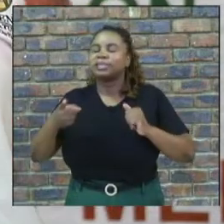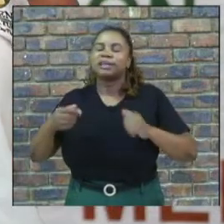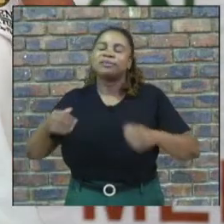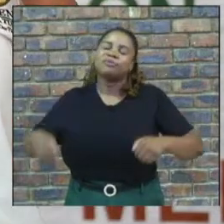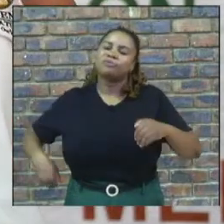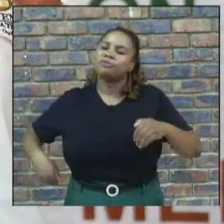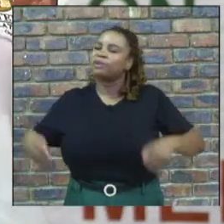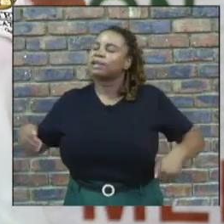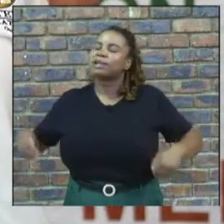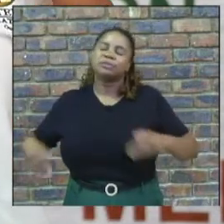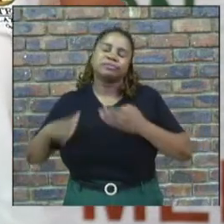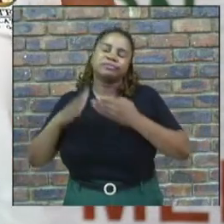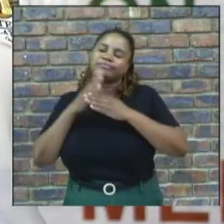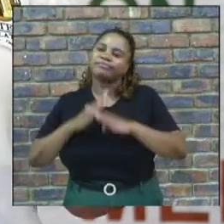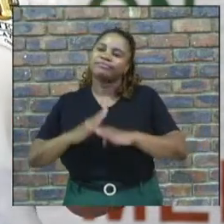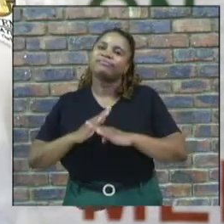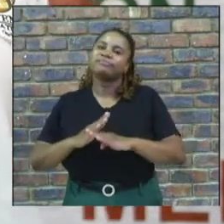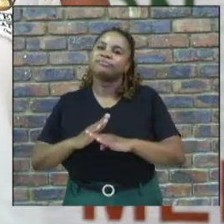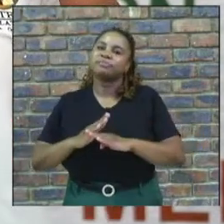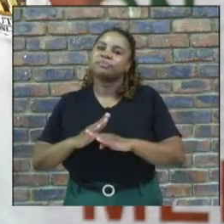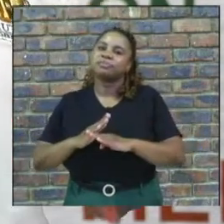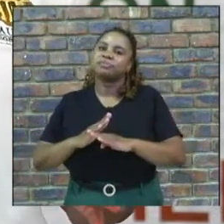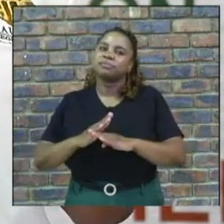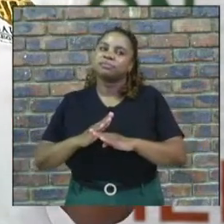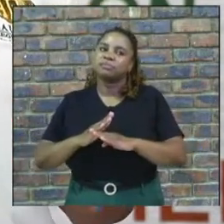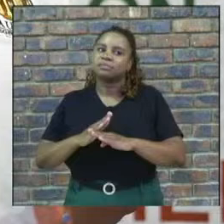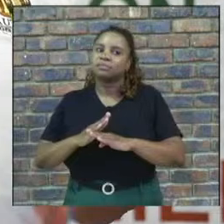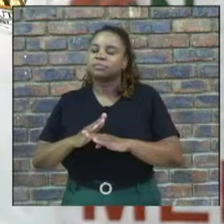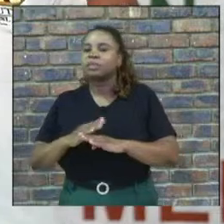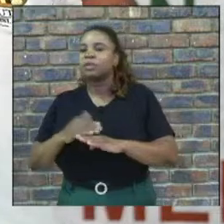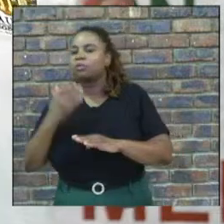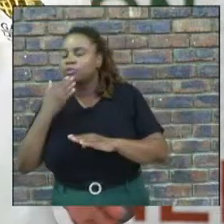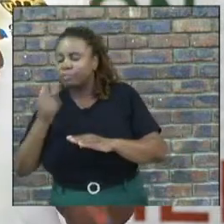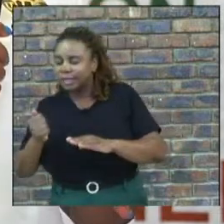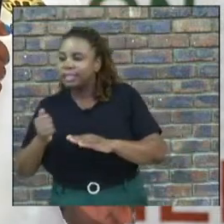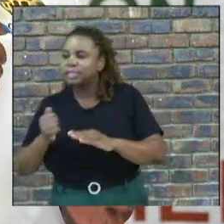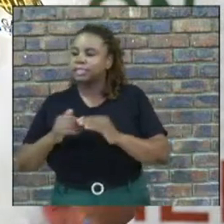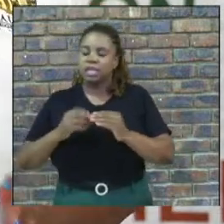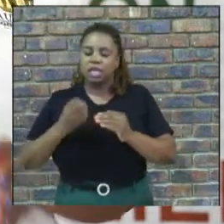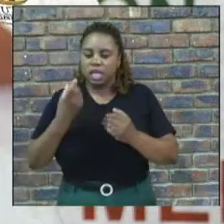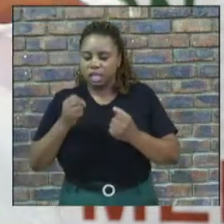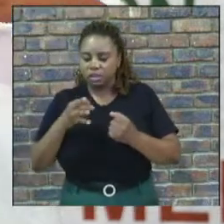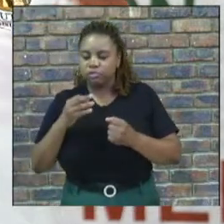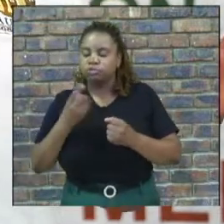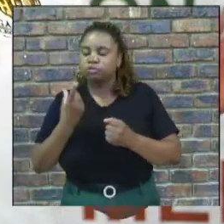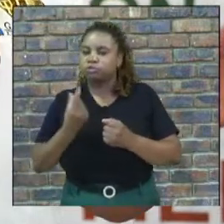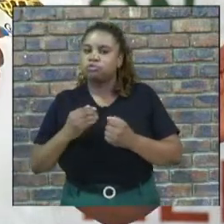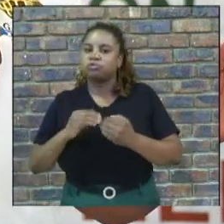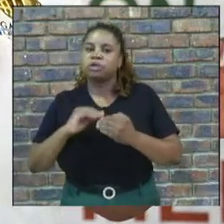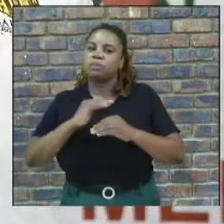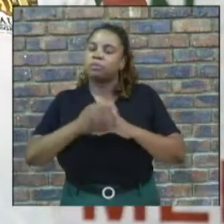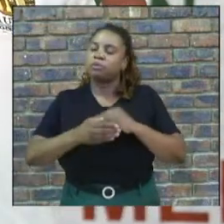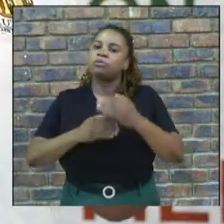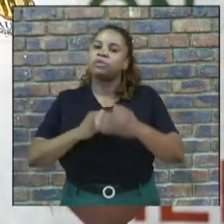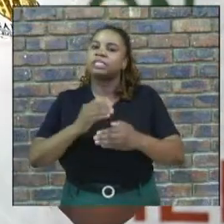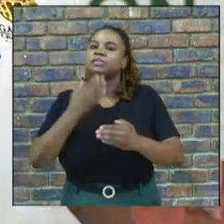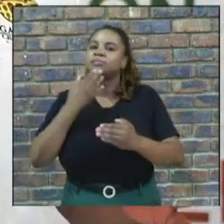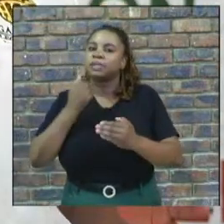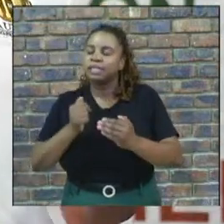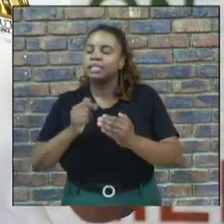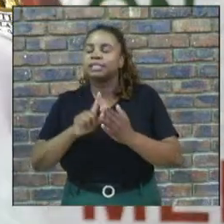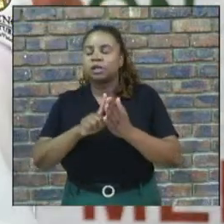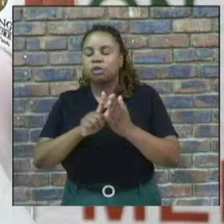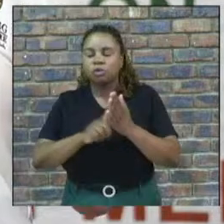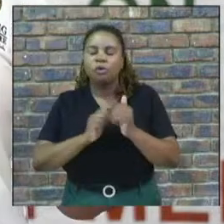register or do the process, ka dignity, ka humility, ka transparency. That is the second